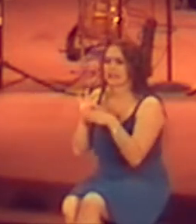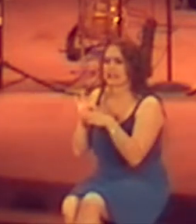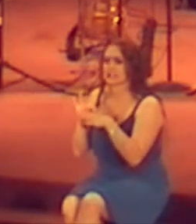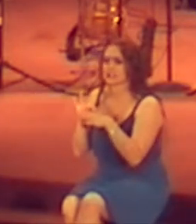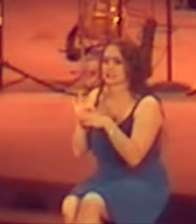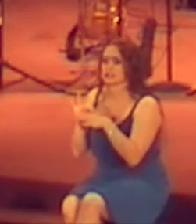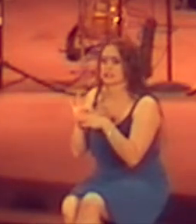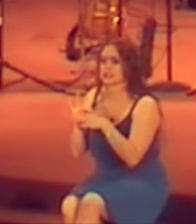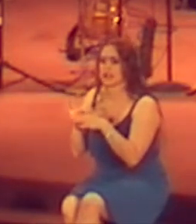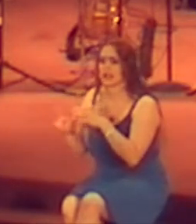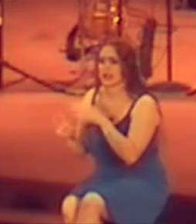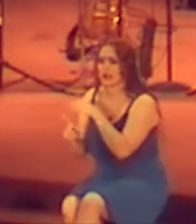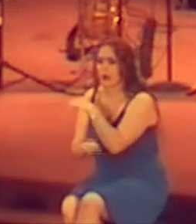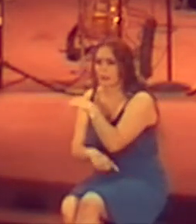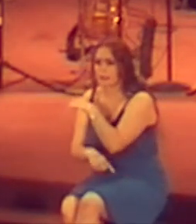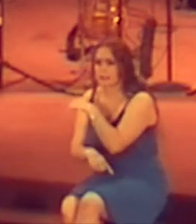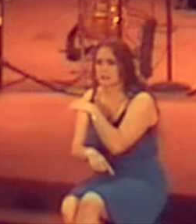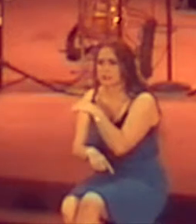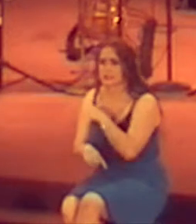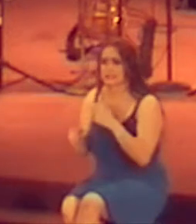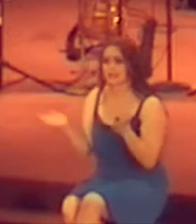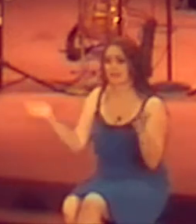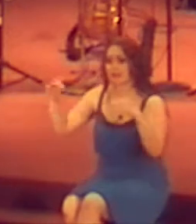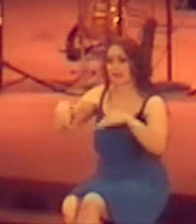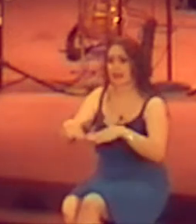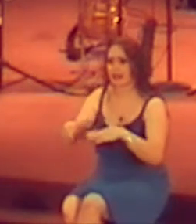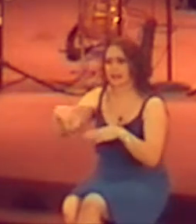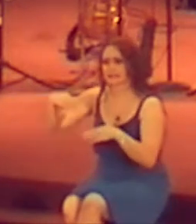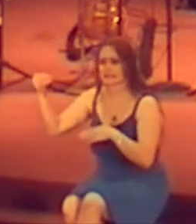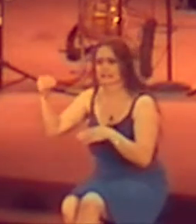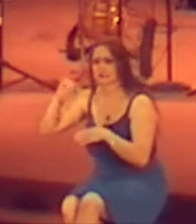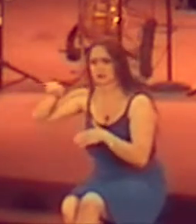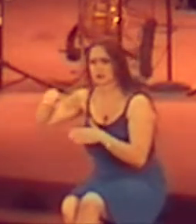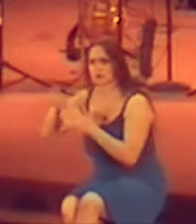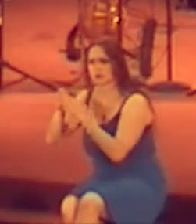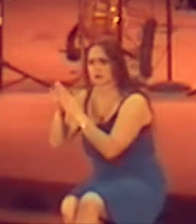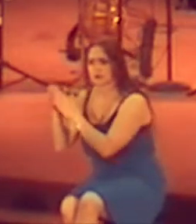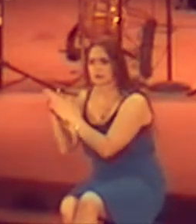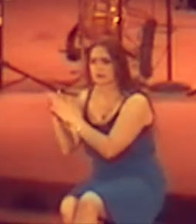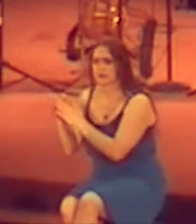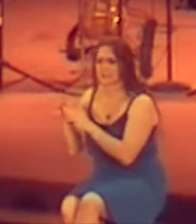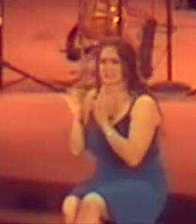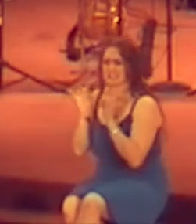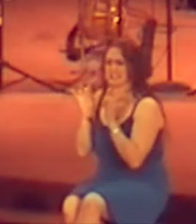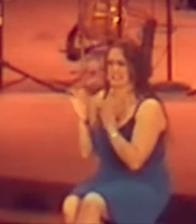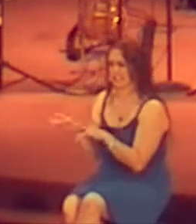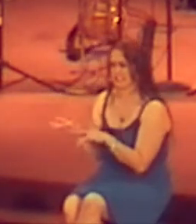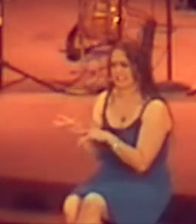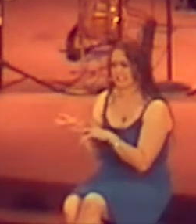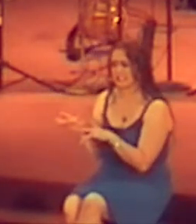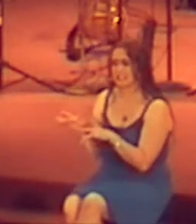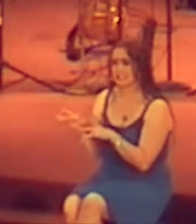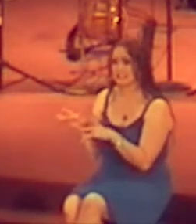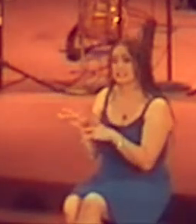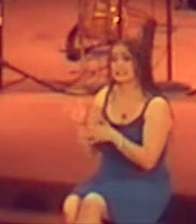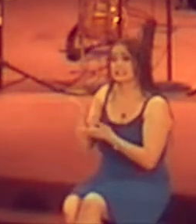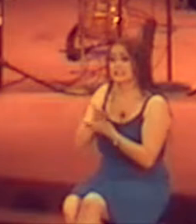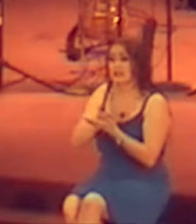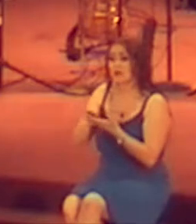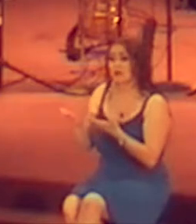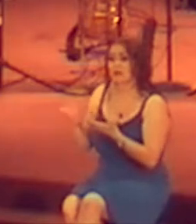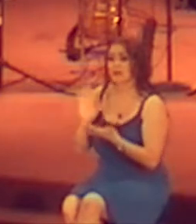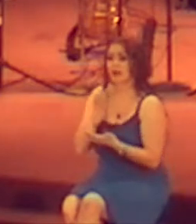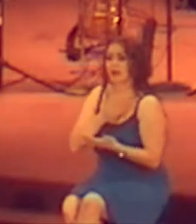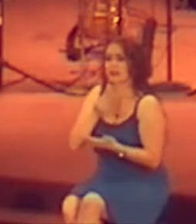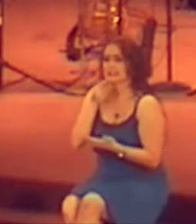was a valley right outside of Jerusalem, and it was disgusting. The idea presented here is that some of the things that our tongues create is just